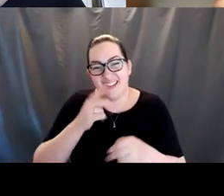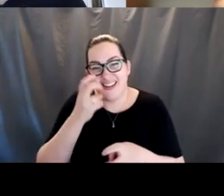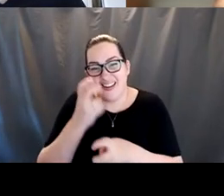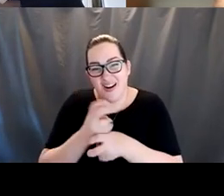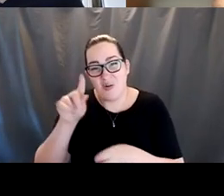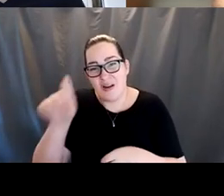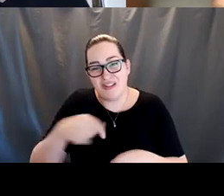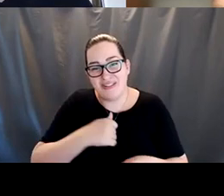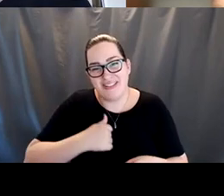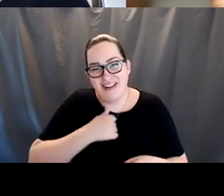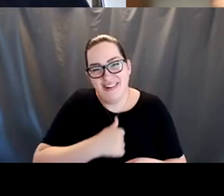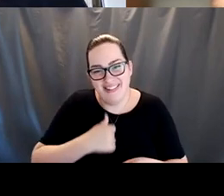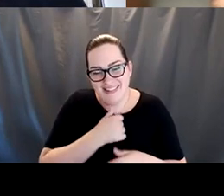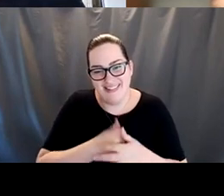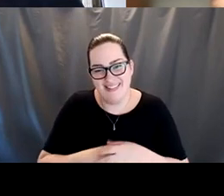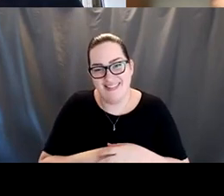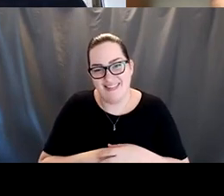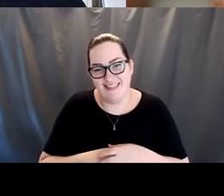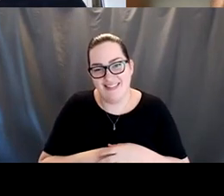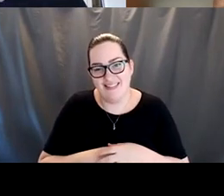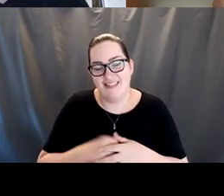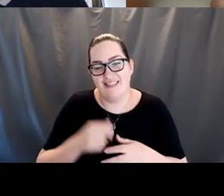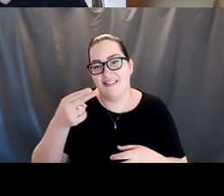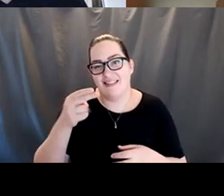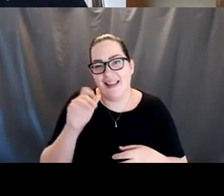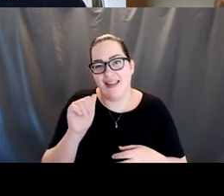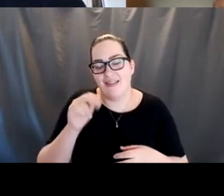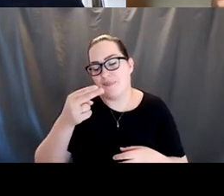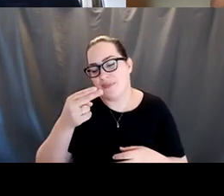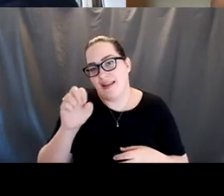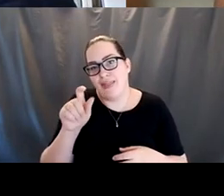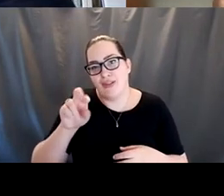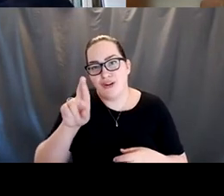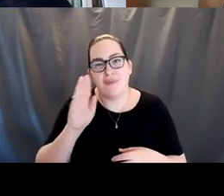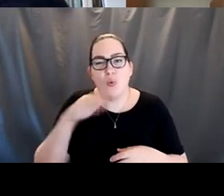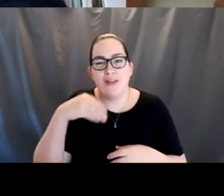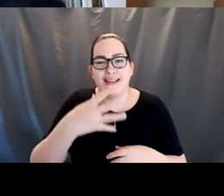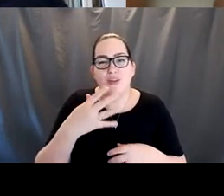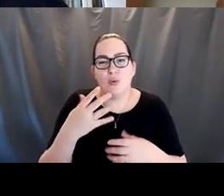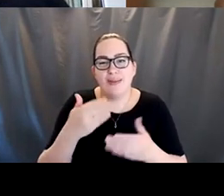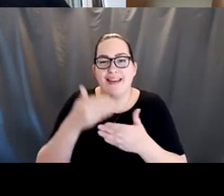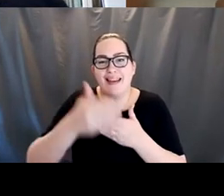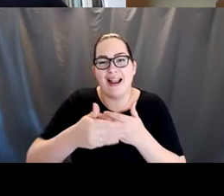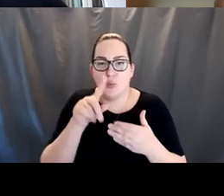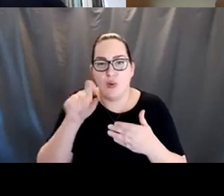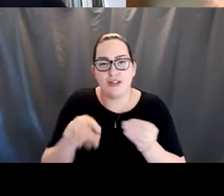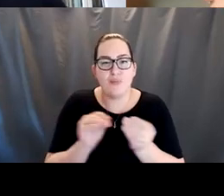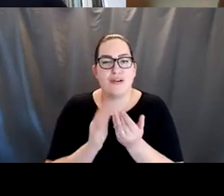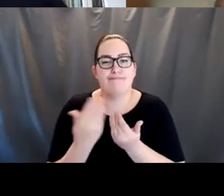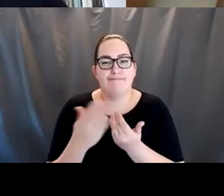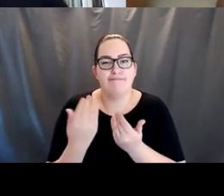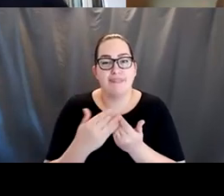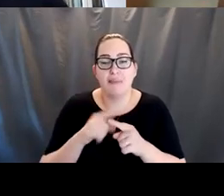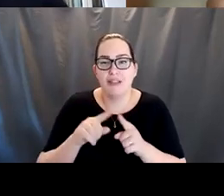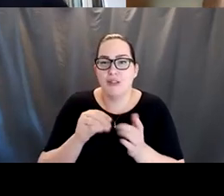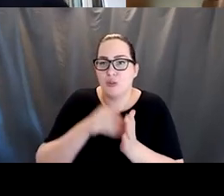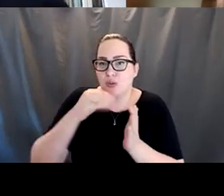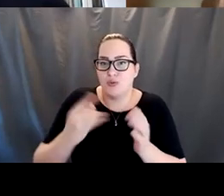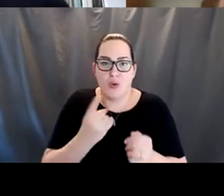get students to kind of, and I think this is what's actually the most amazing thing about all of these different disciplines, and something that connects a lot of